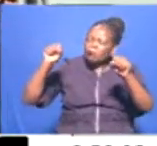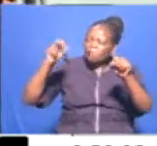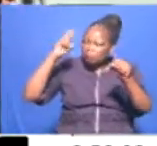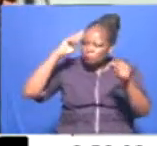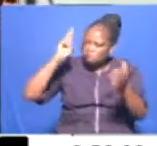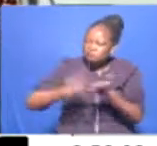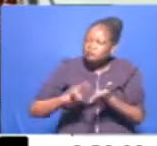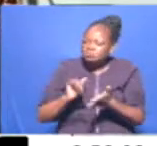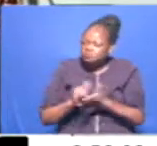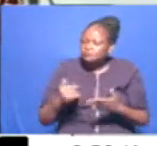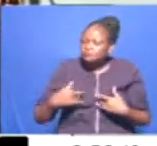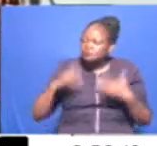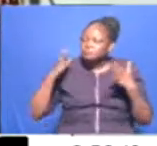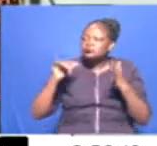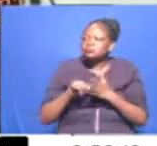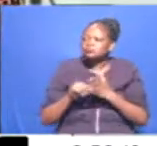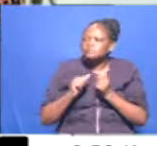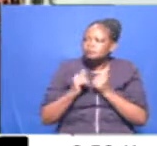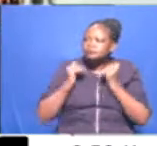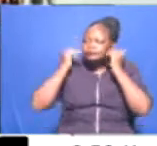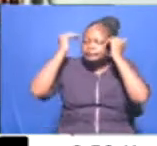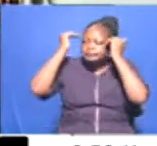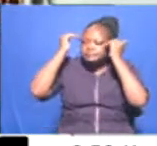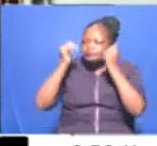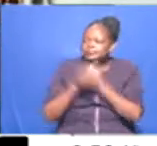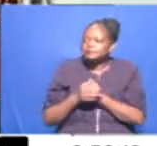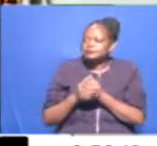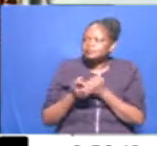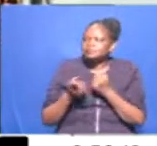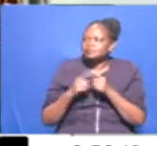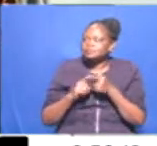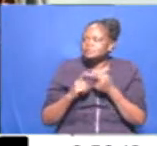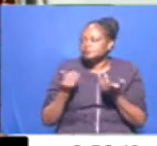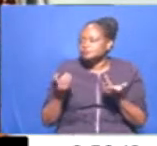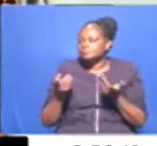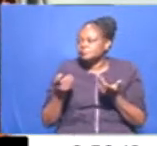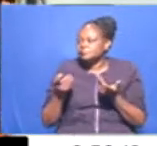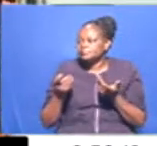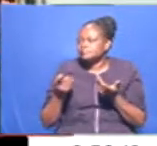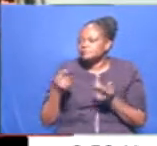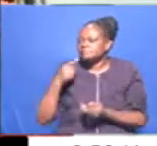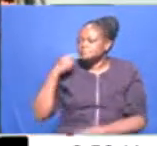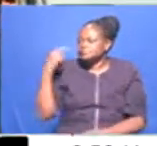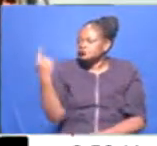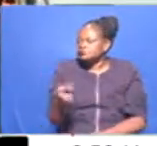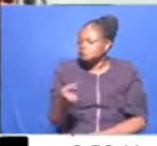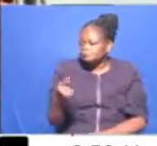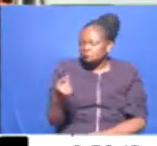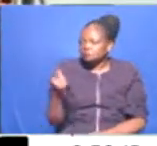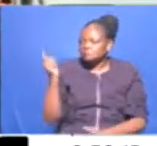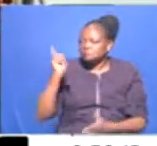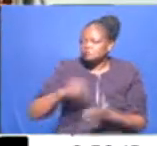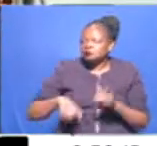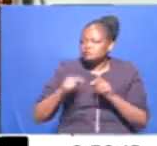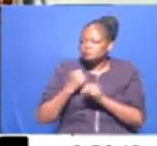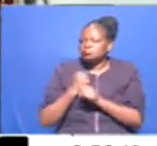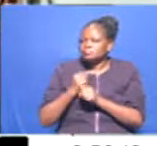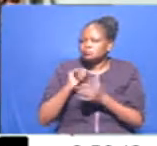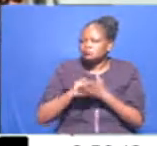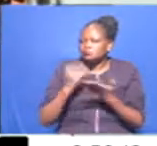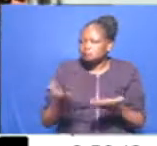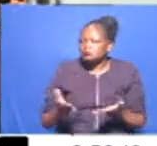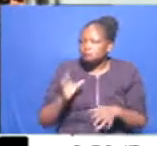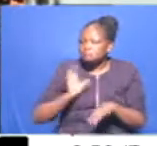problem with depression, and gave directives on things that needed to be done. And that's how we got a task